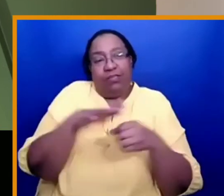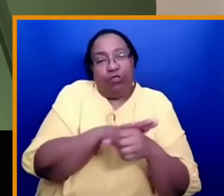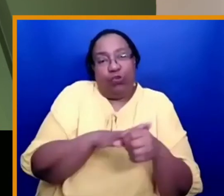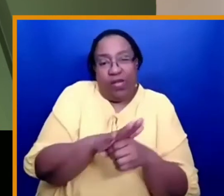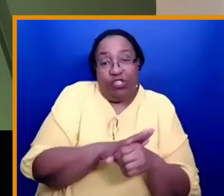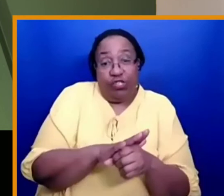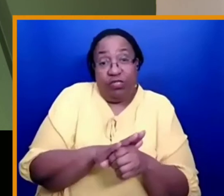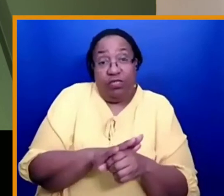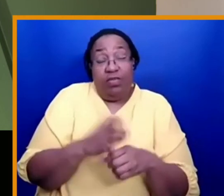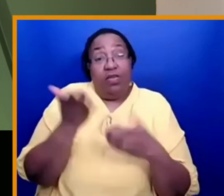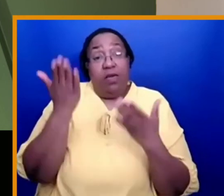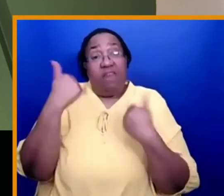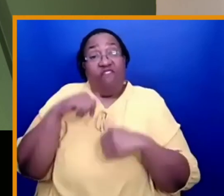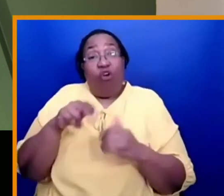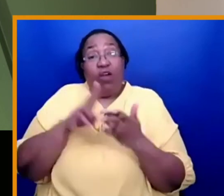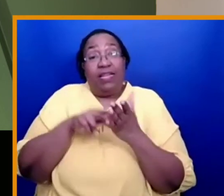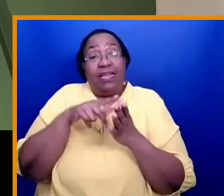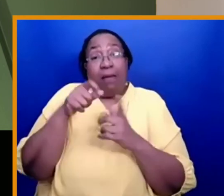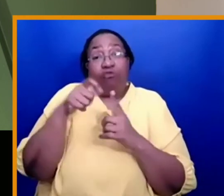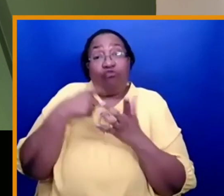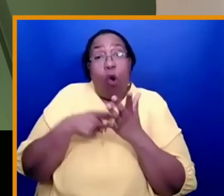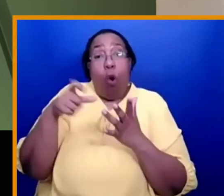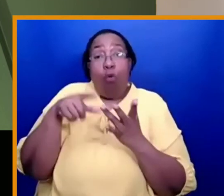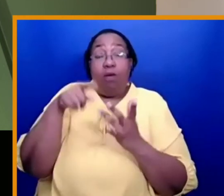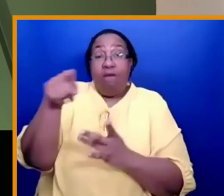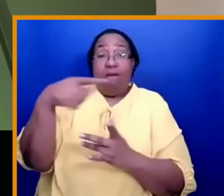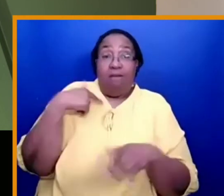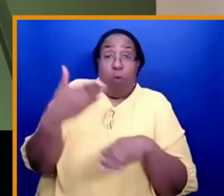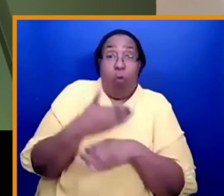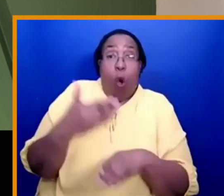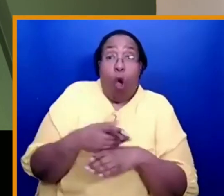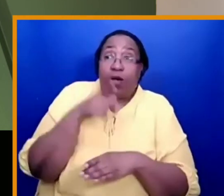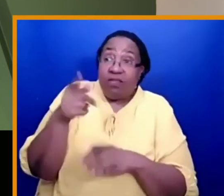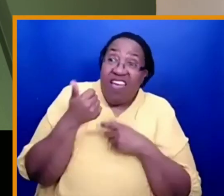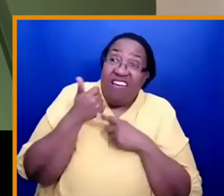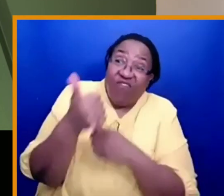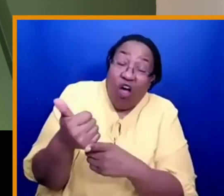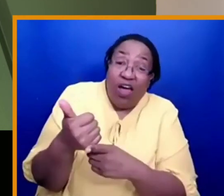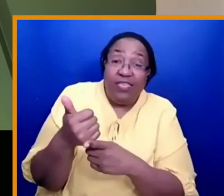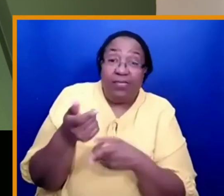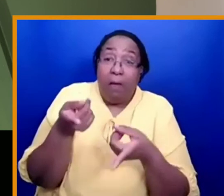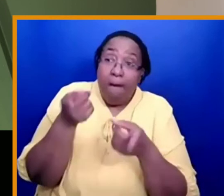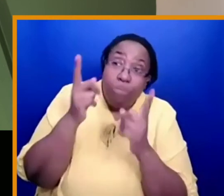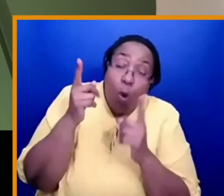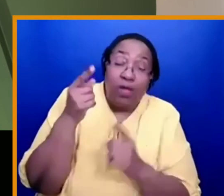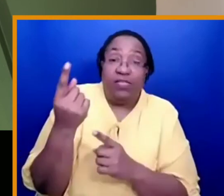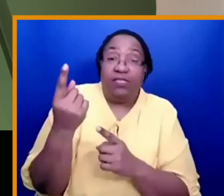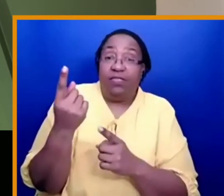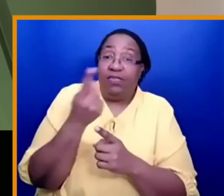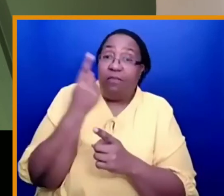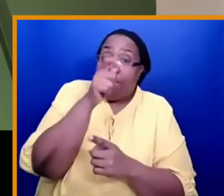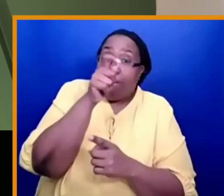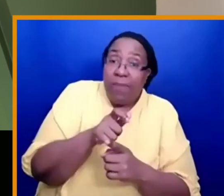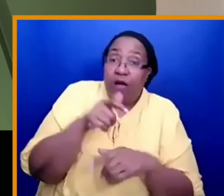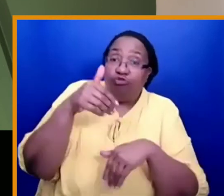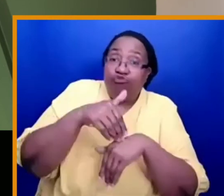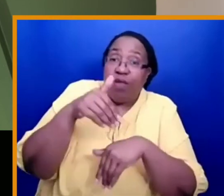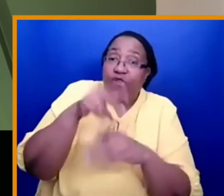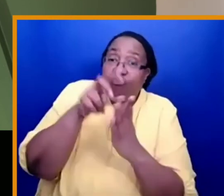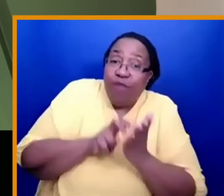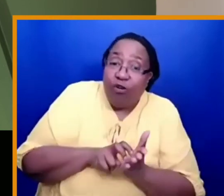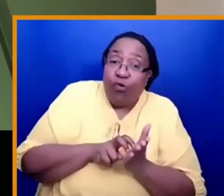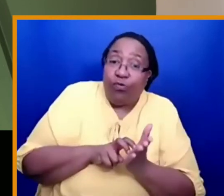provide advice and guidance to ex-offenders and employers about criminal records. And many years ago, after visiting a NACRO project up north, I was on